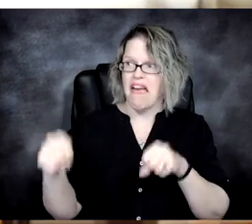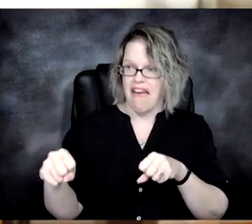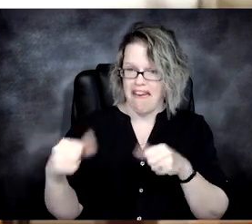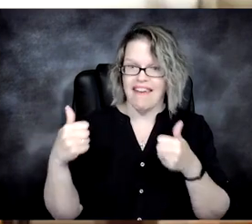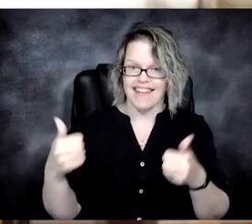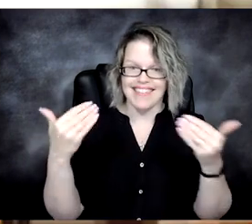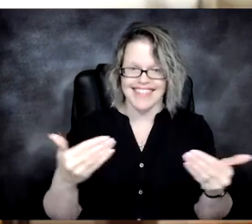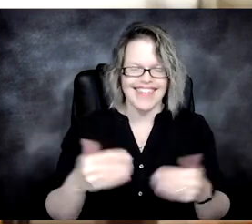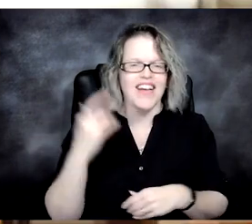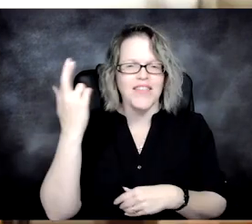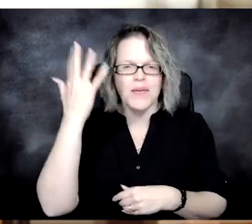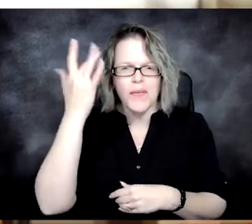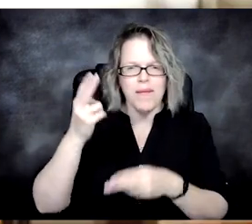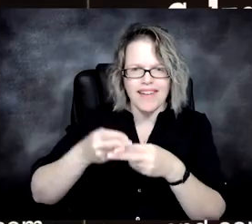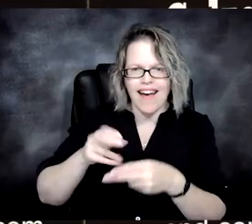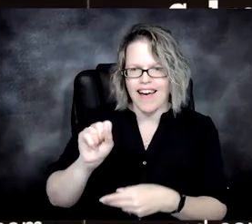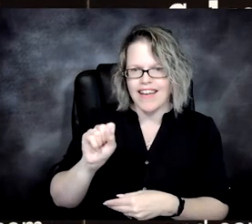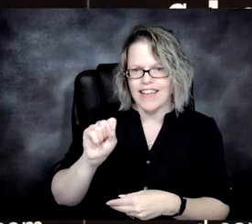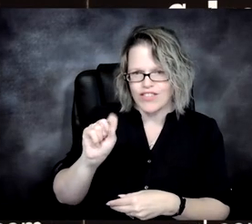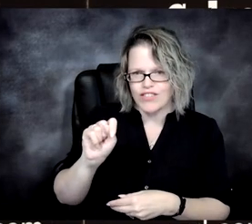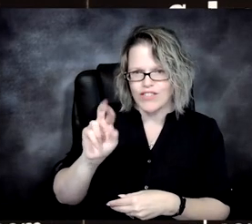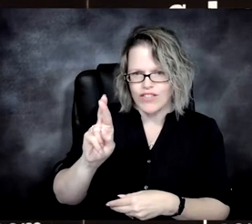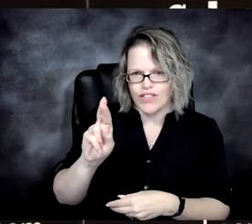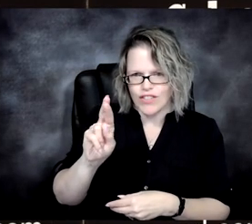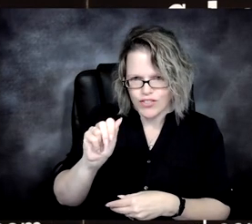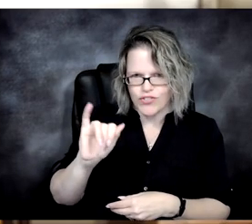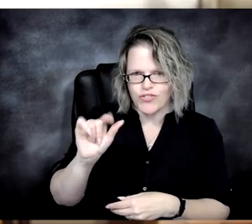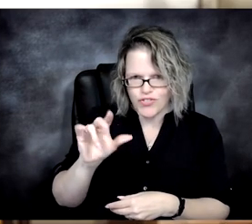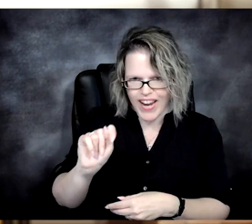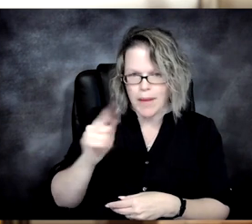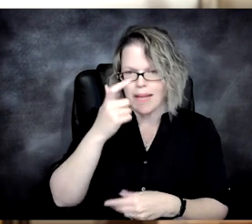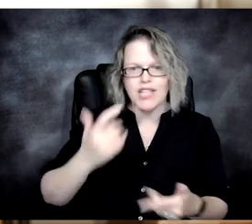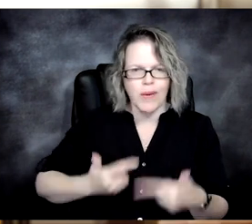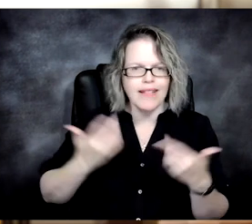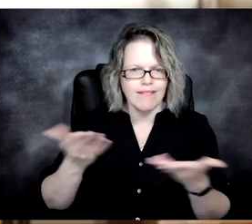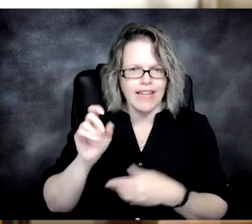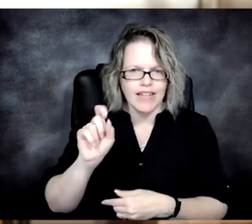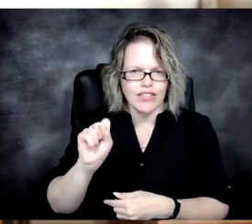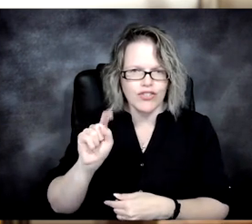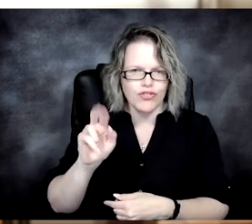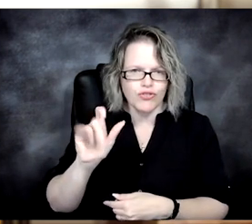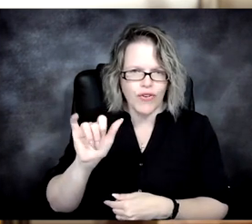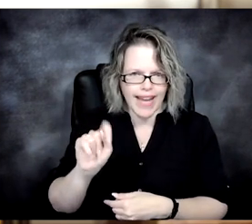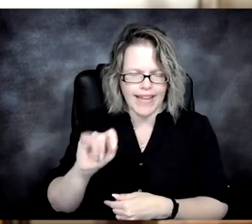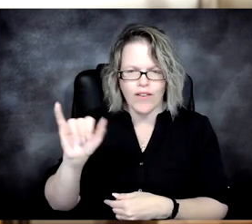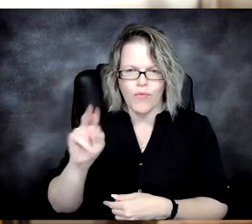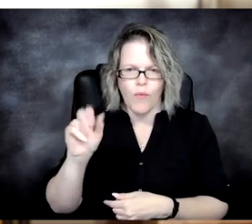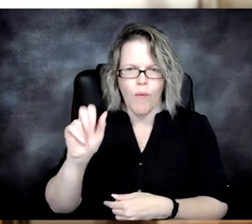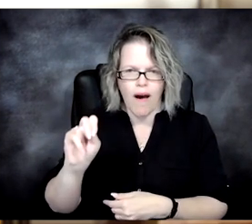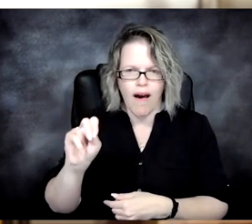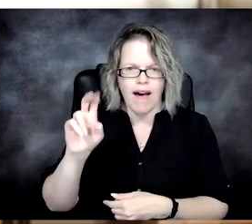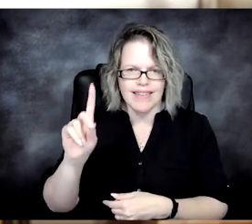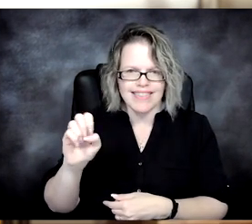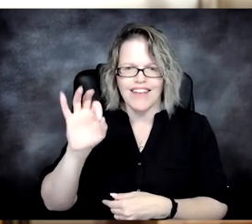The reason why we named our pizza place Straight Slice is because we live on the Strait of Juan de Fuca and because that's my